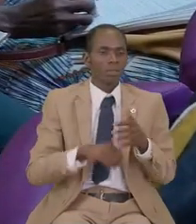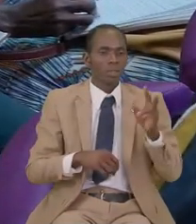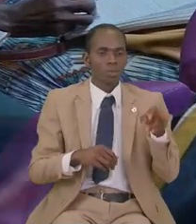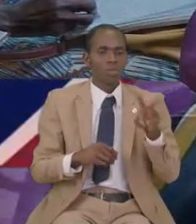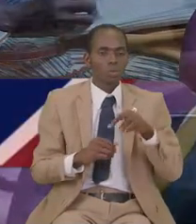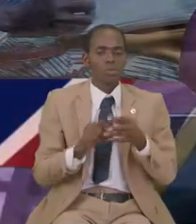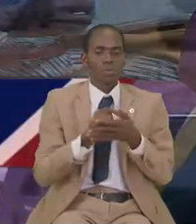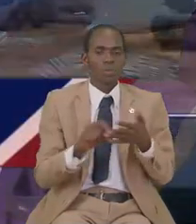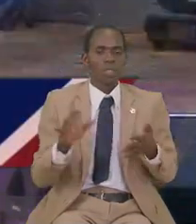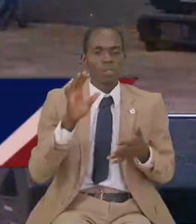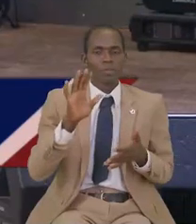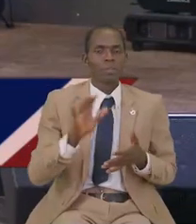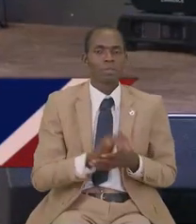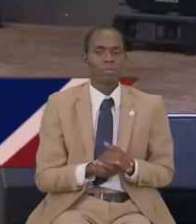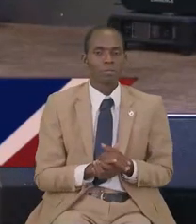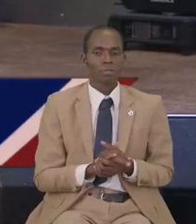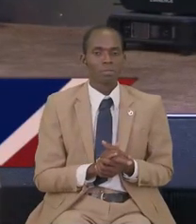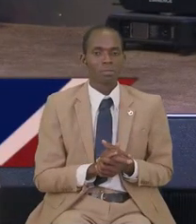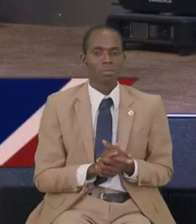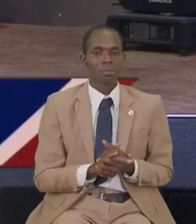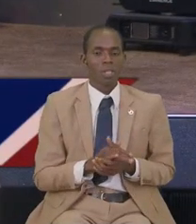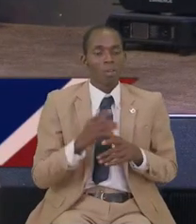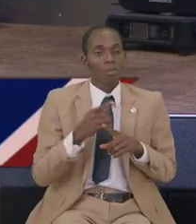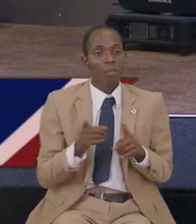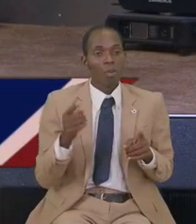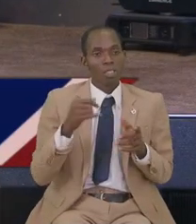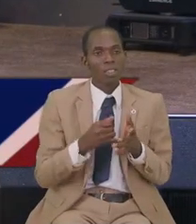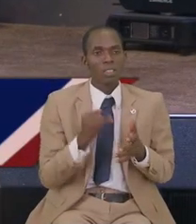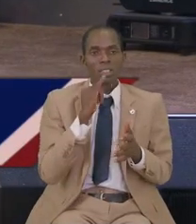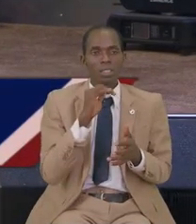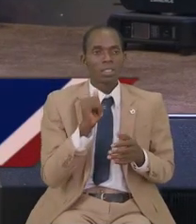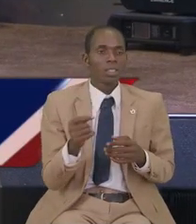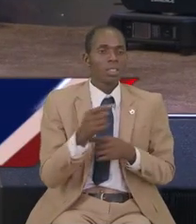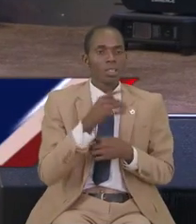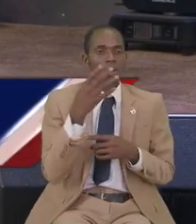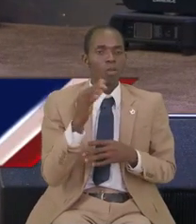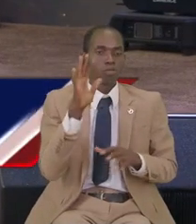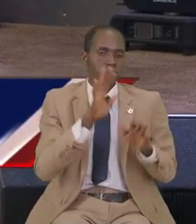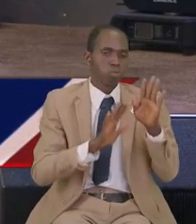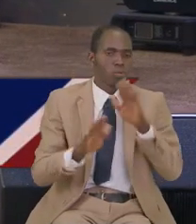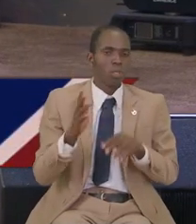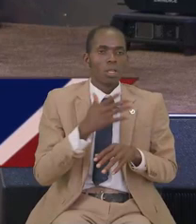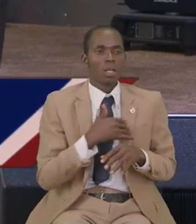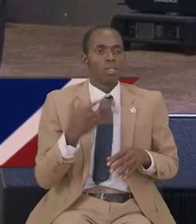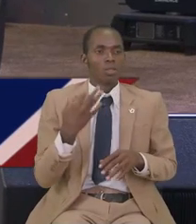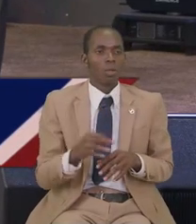chapter 22 verse 5. For it is a day of trouble and of treading down and